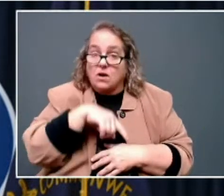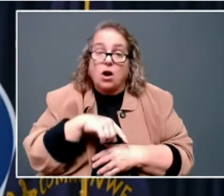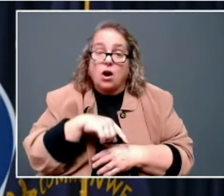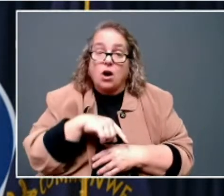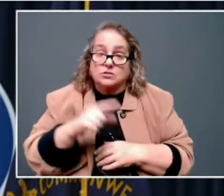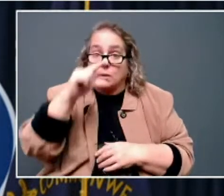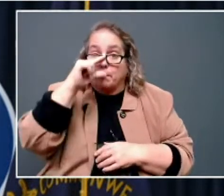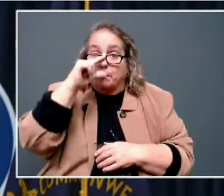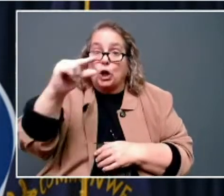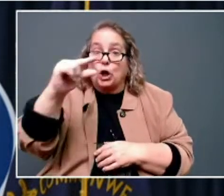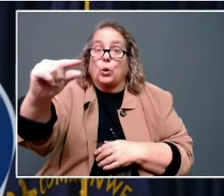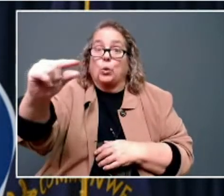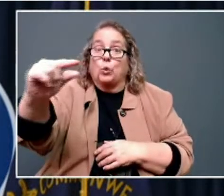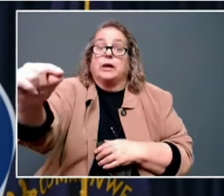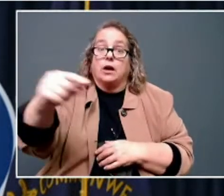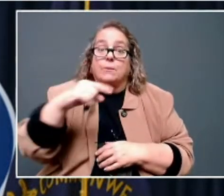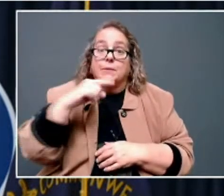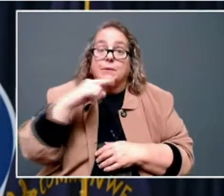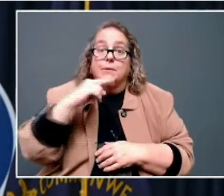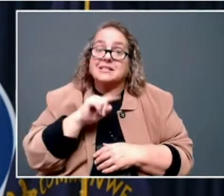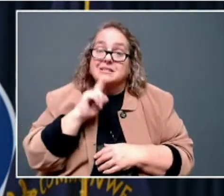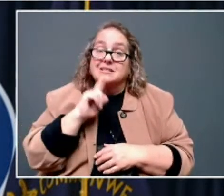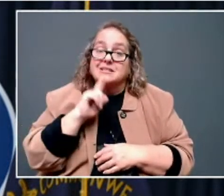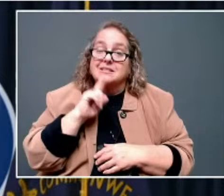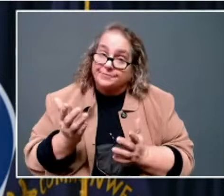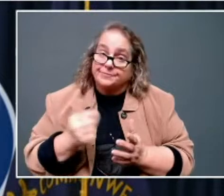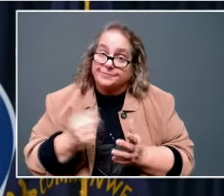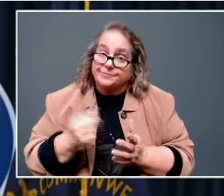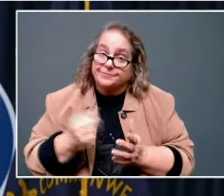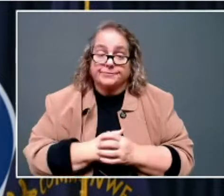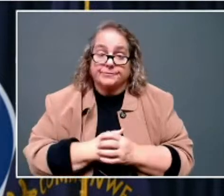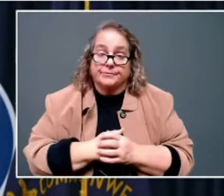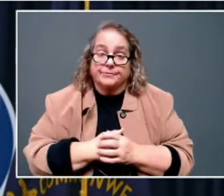past that. Now, as easy it is to